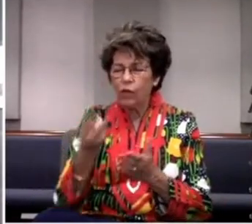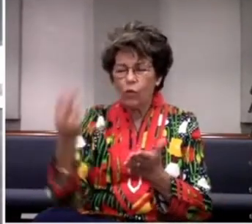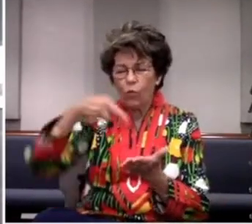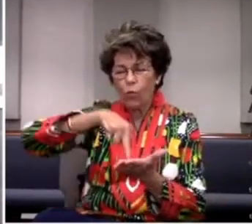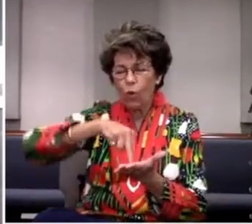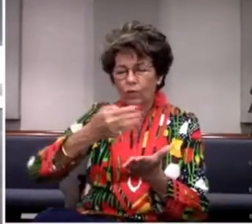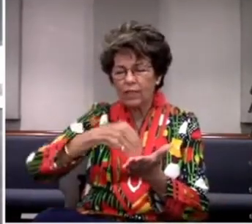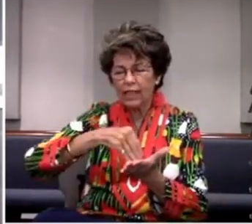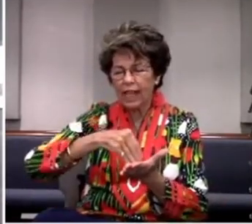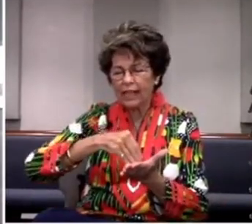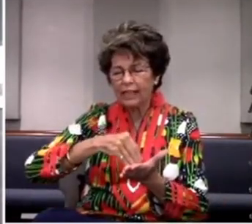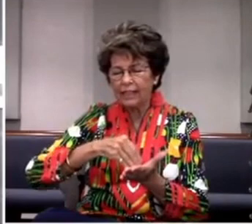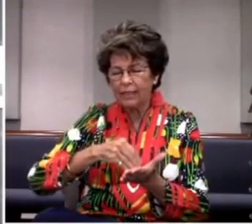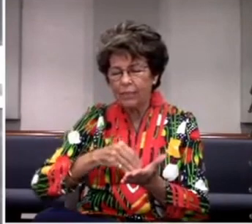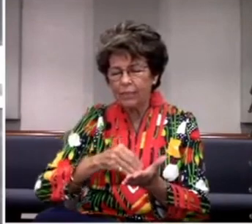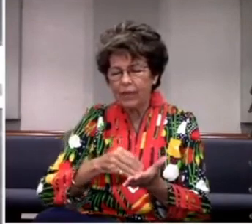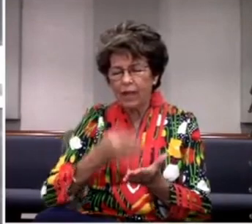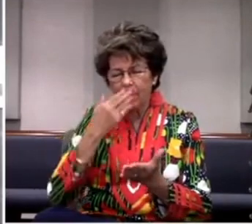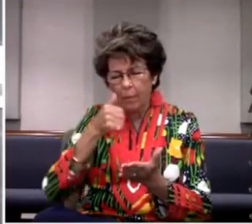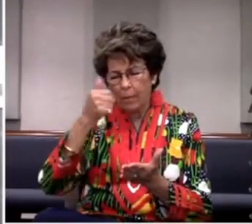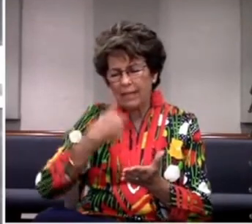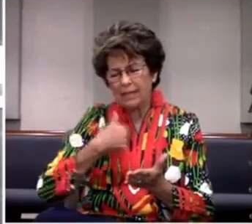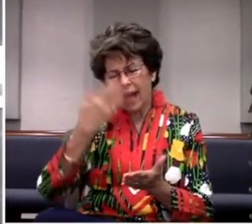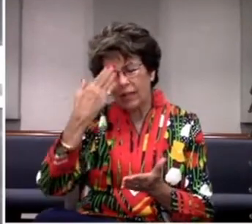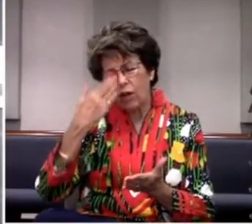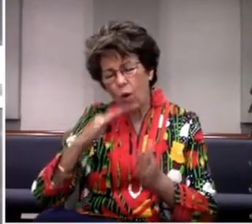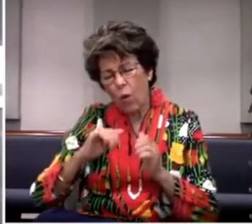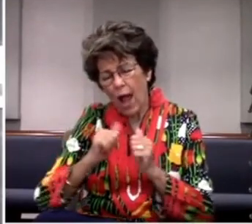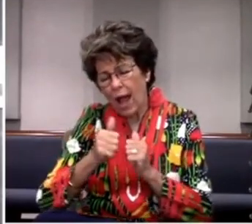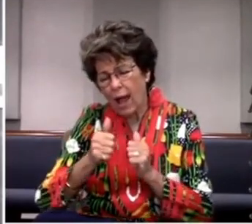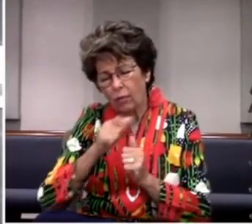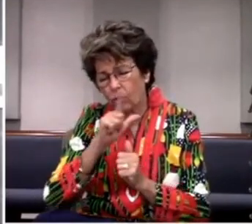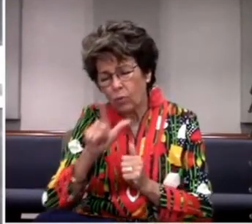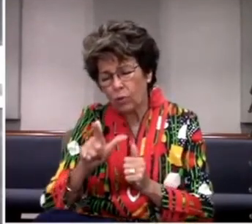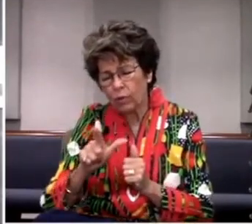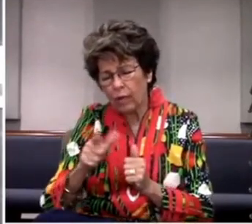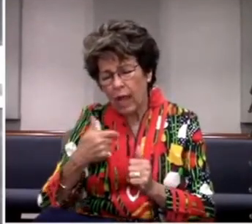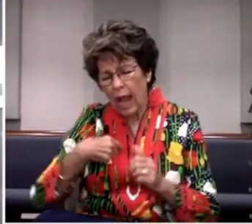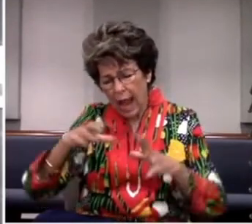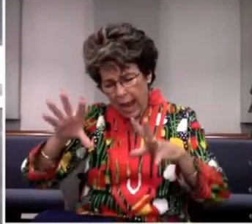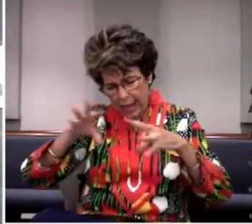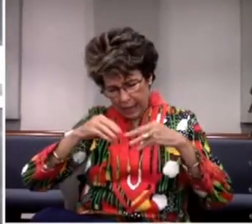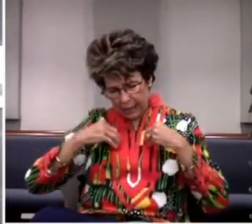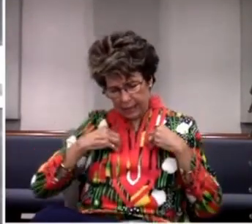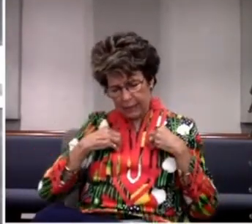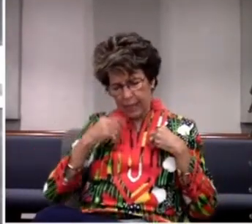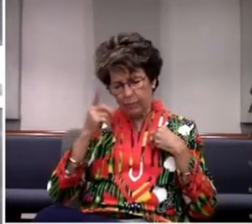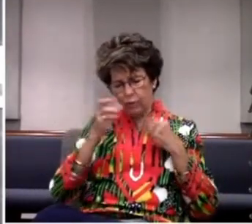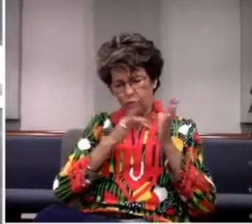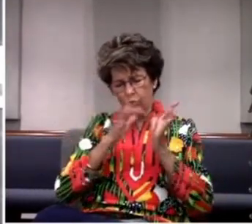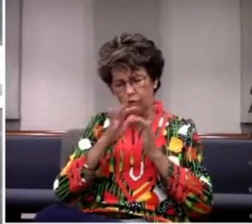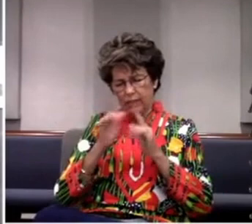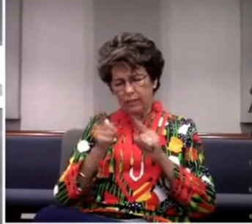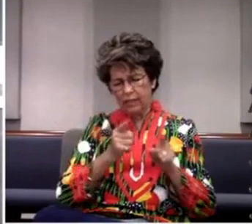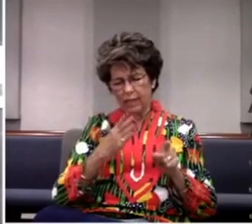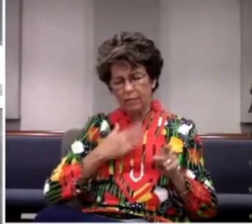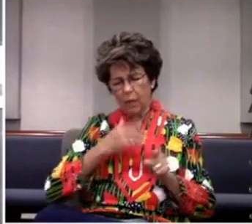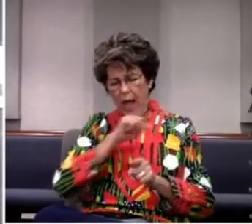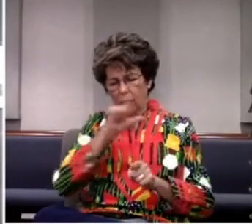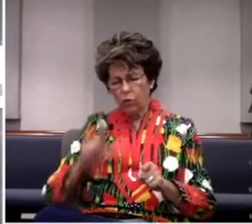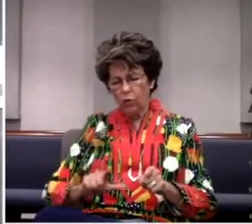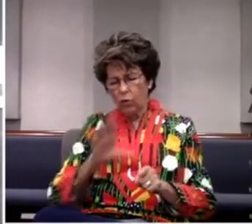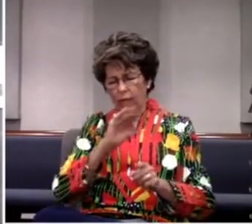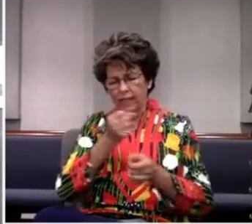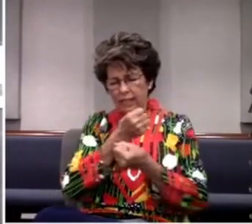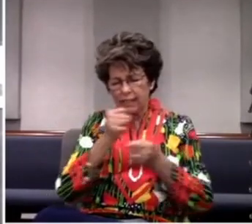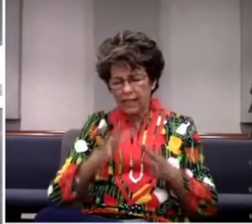And you would say, the best I know how, Lord Jesus, I accept you as my Lord and Savior. I ask